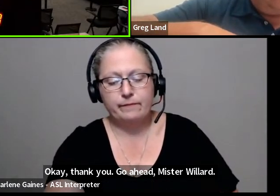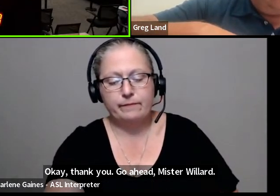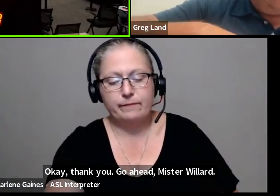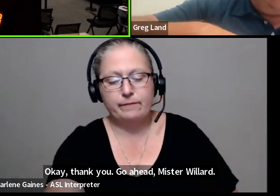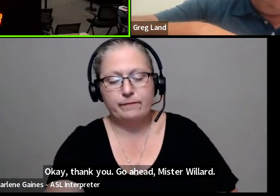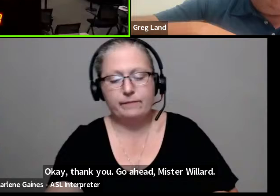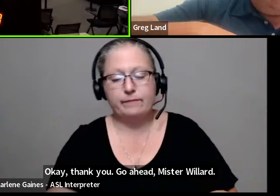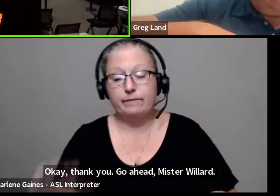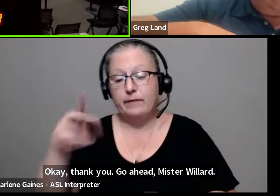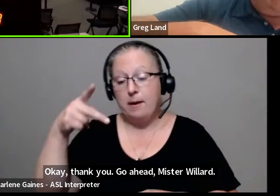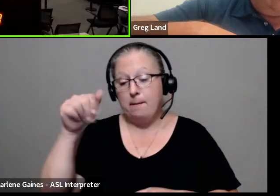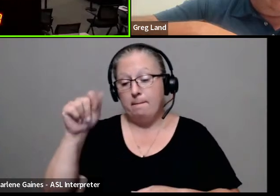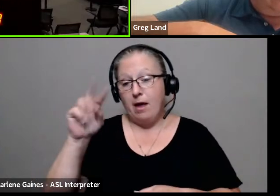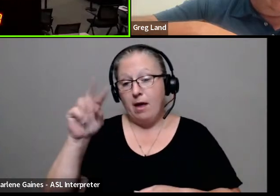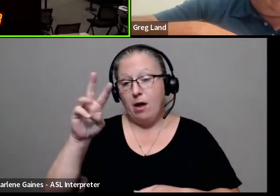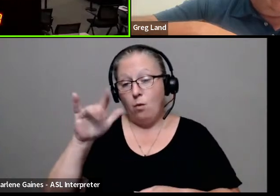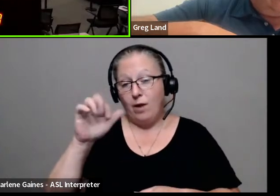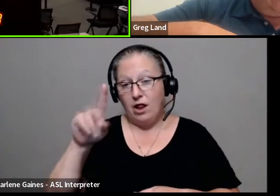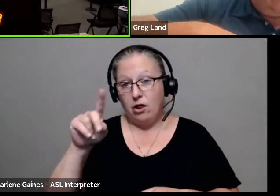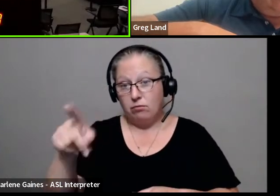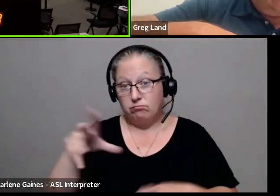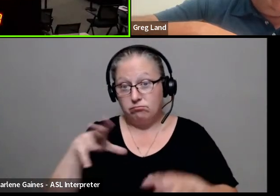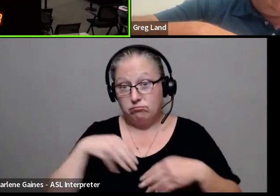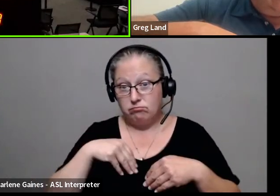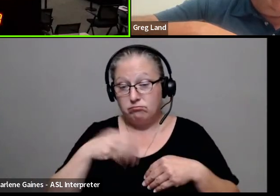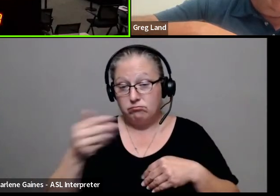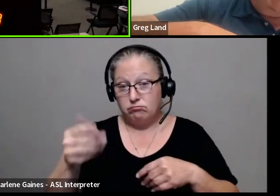Pat Willard, can you accept the invitation? There you are.